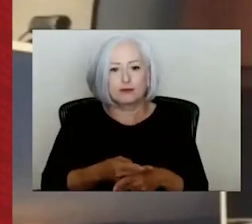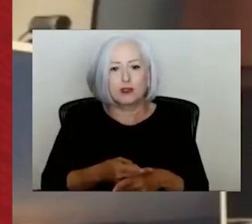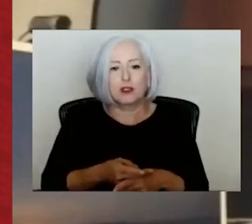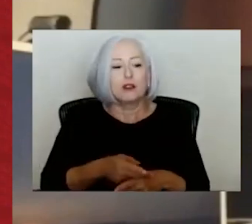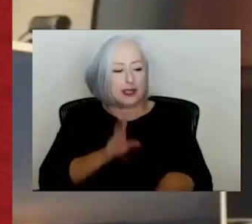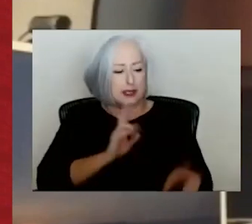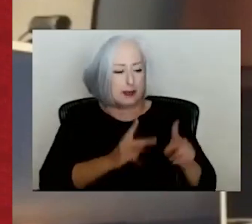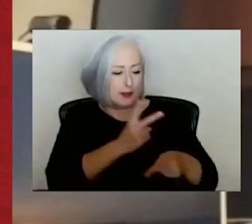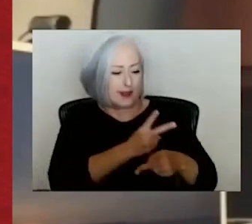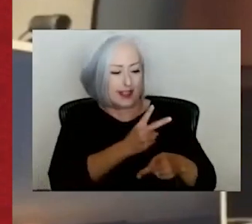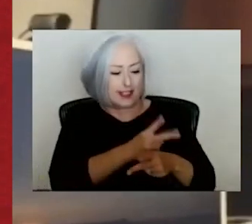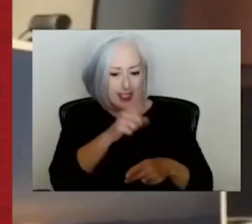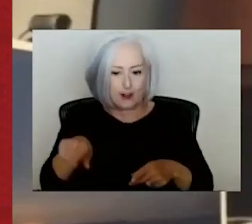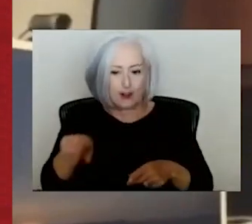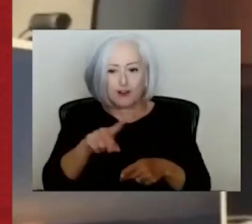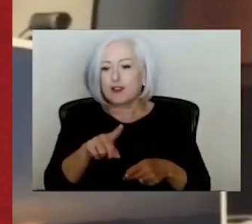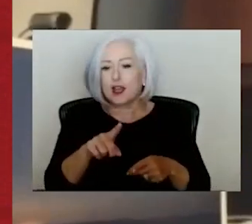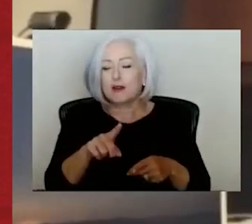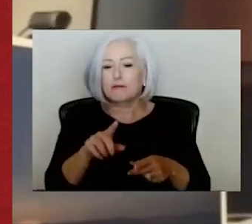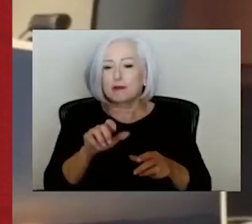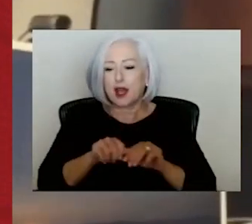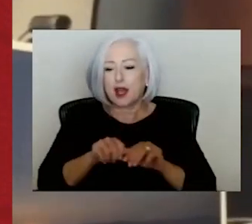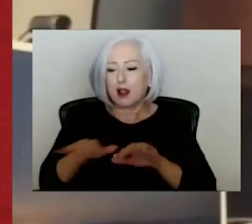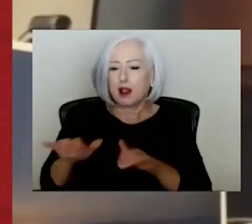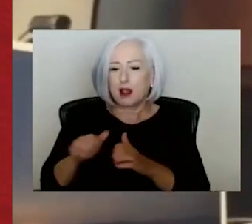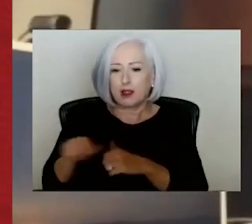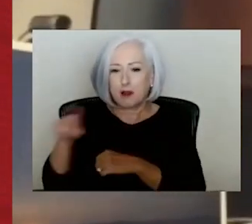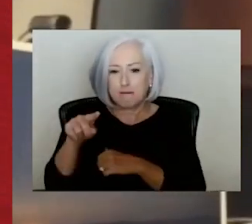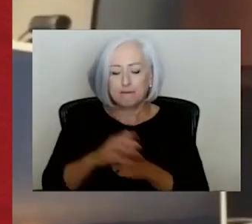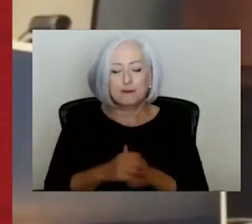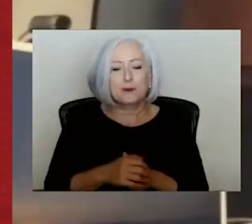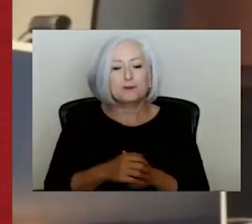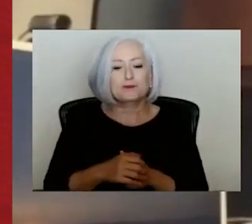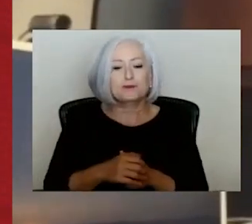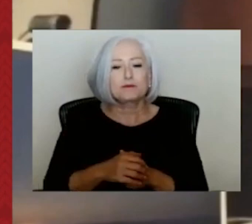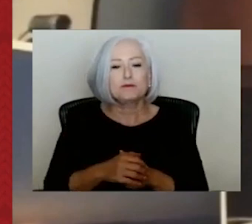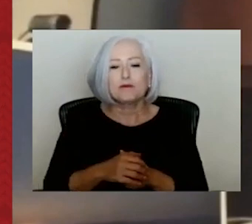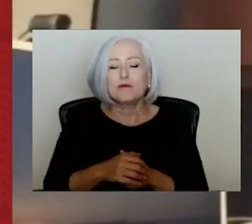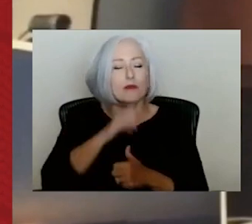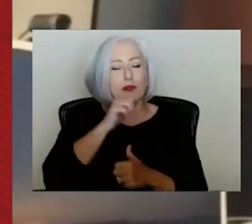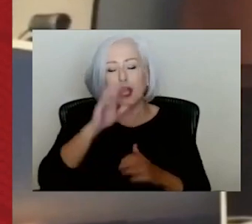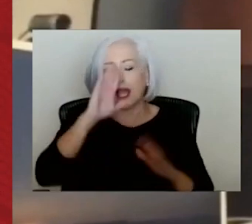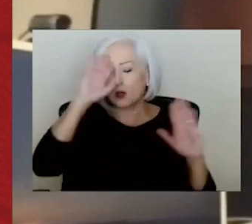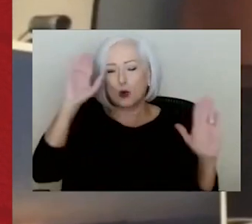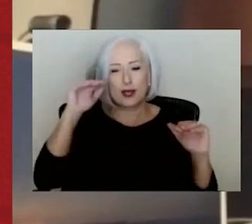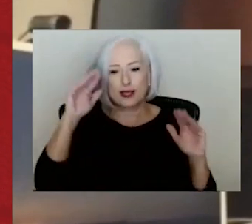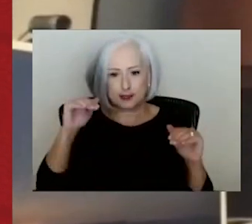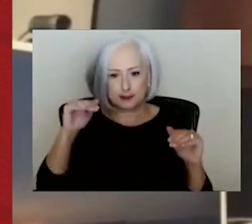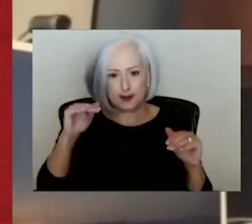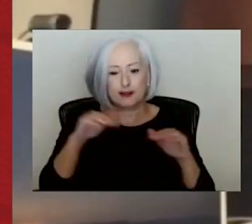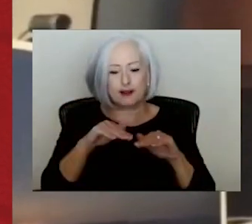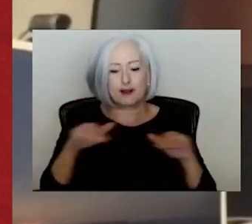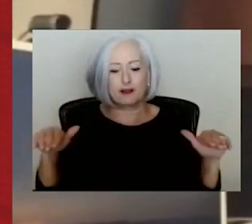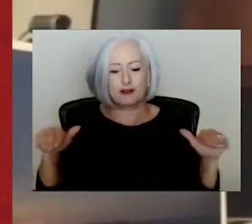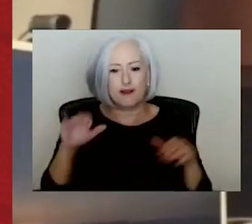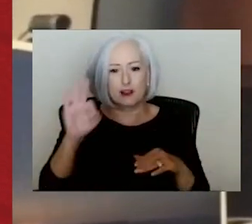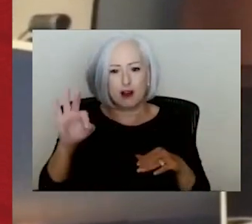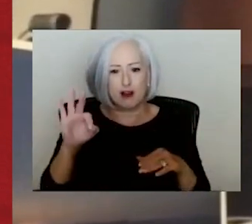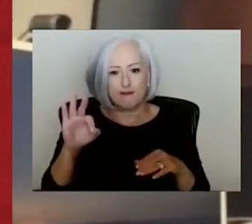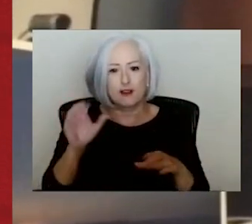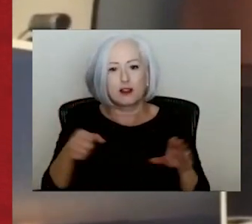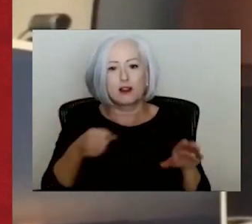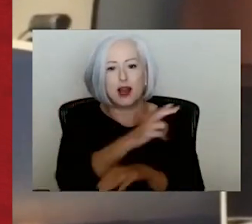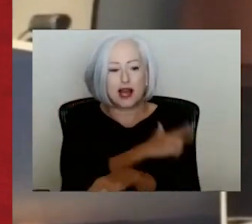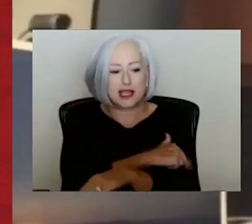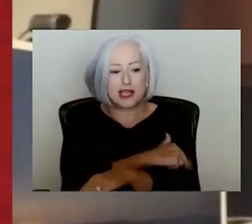be continuing to be careful. But I do not expect the level of hospitalizations